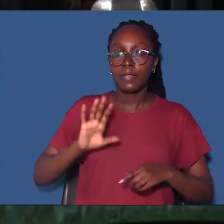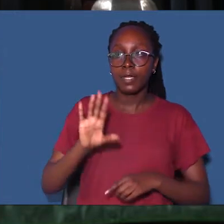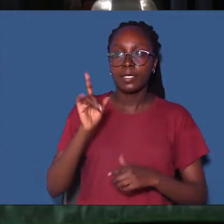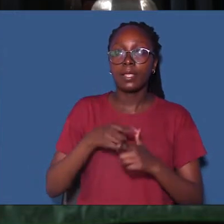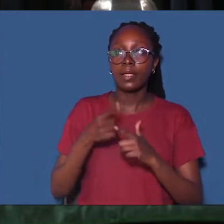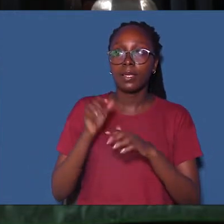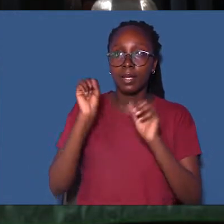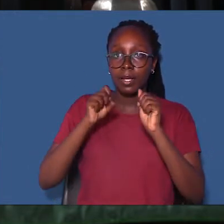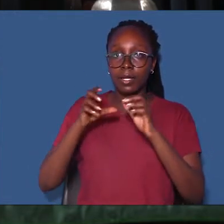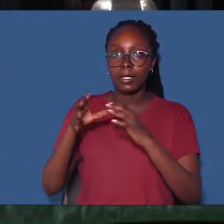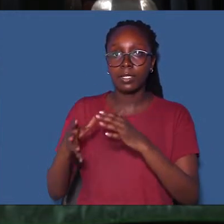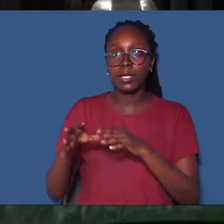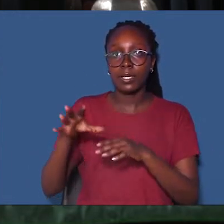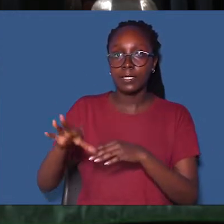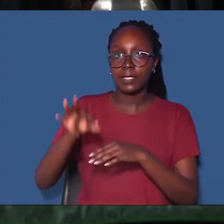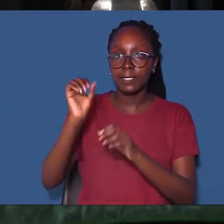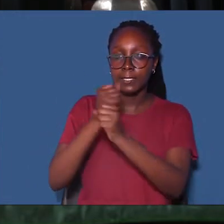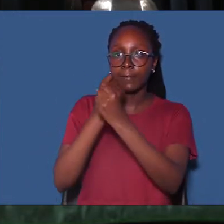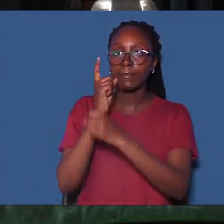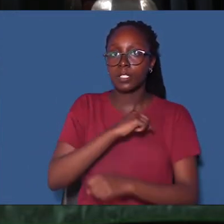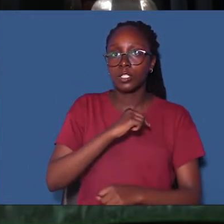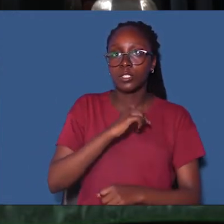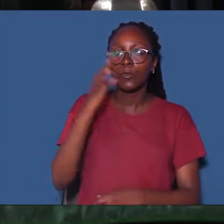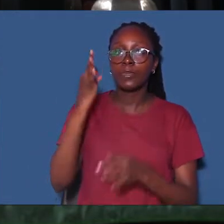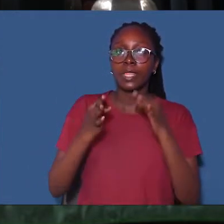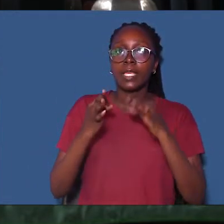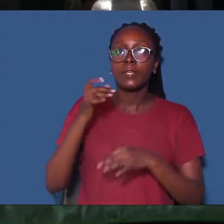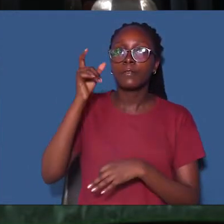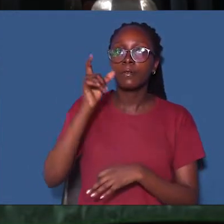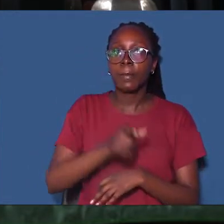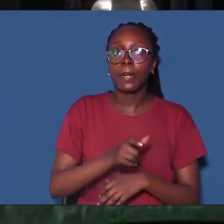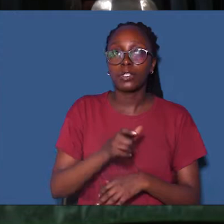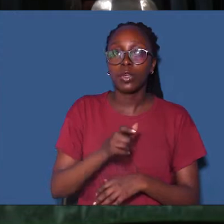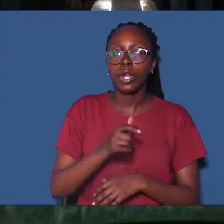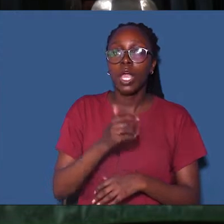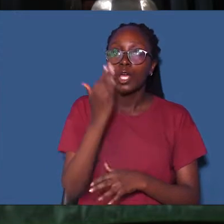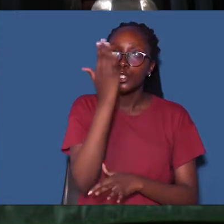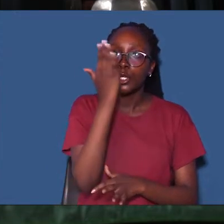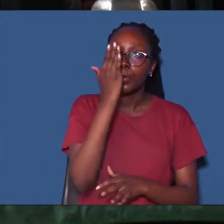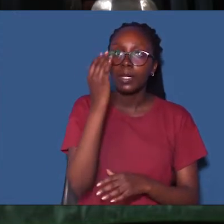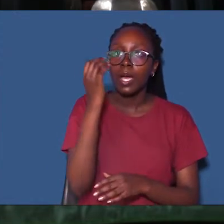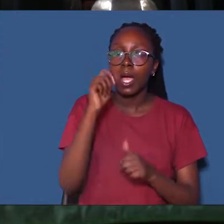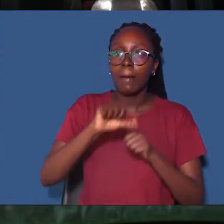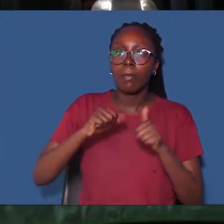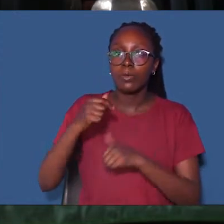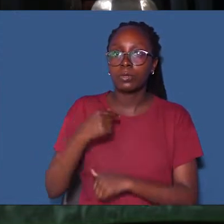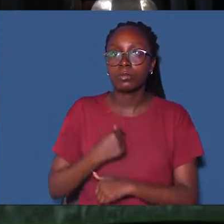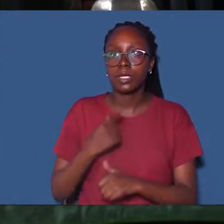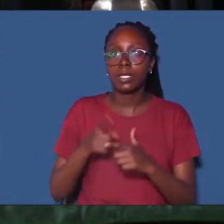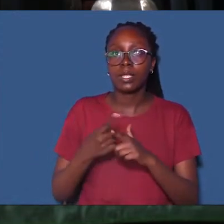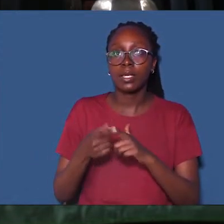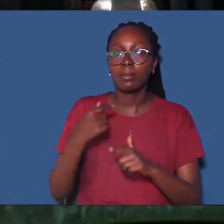is ashamed of me and my words, the Son of Man will be ashamed of them when he comes in his